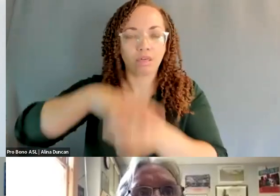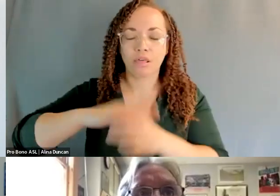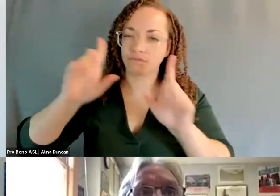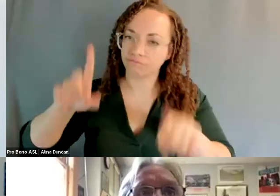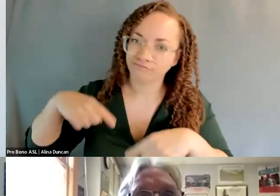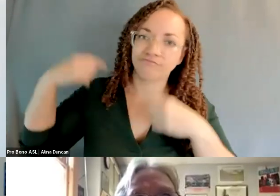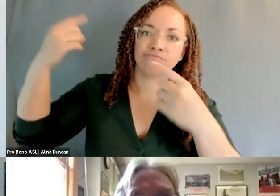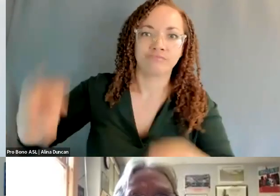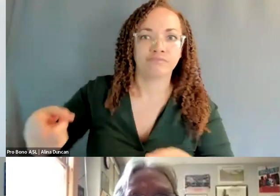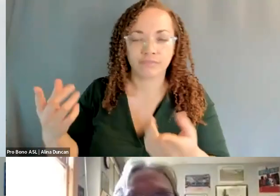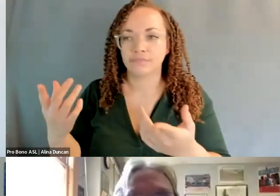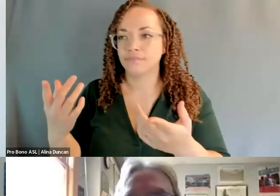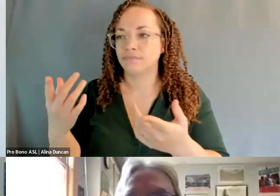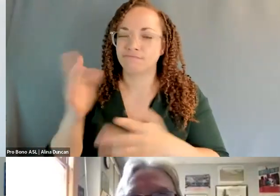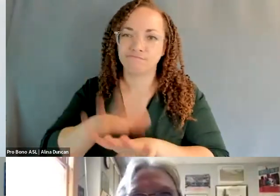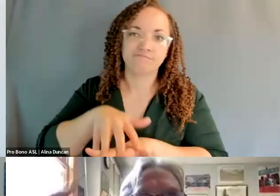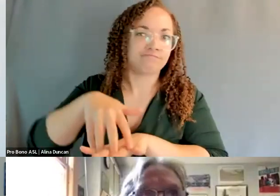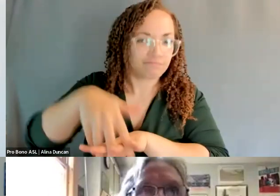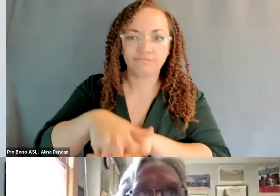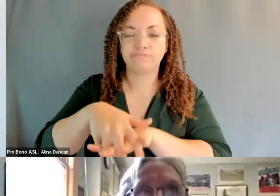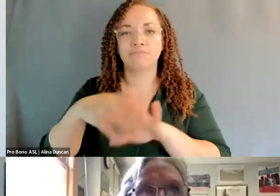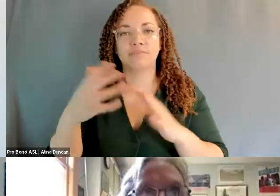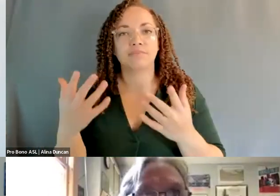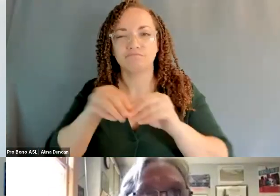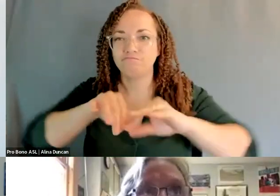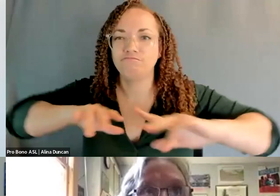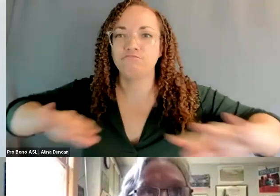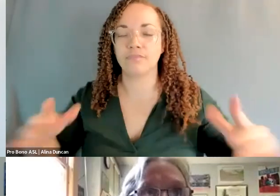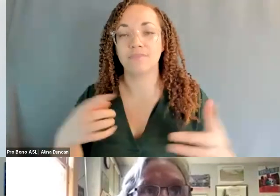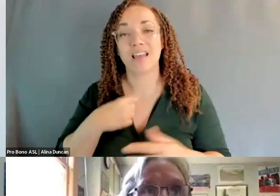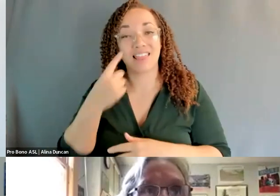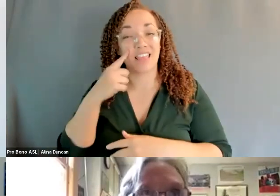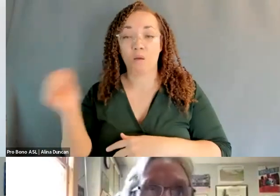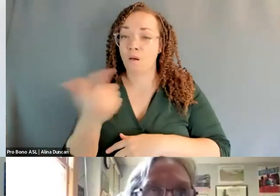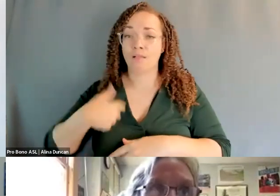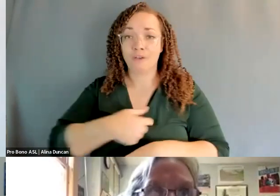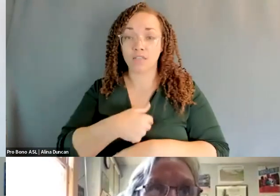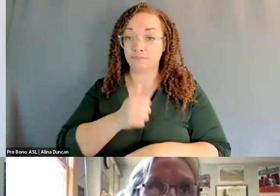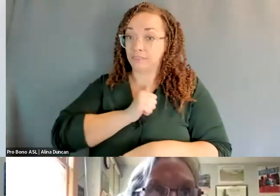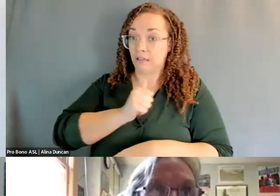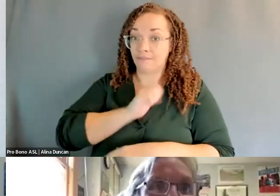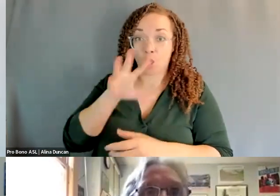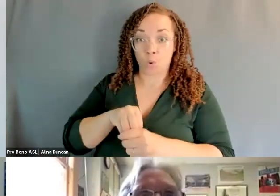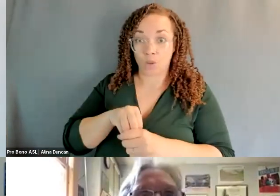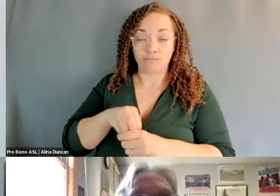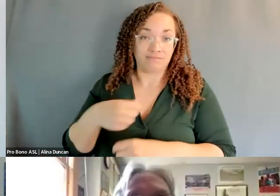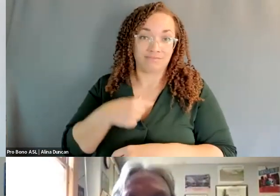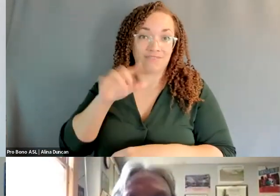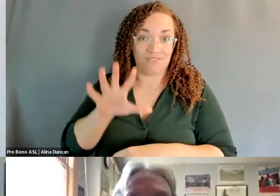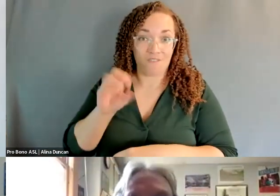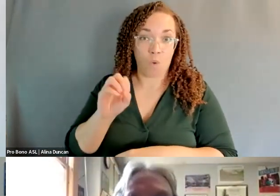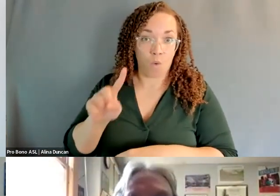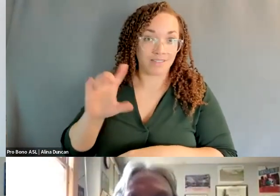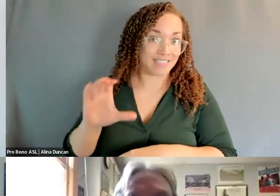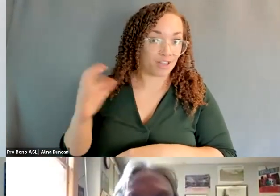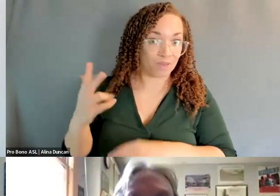of this shit we're dealing with. And I think we all need to be, myself included as the 501c3, need to